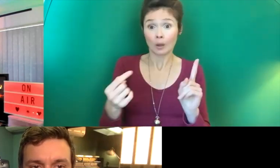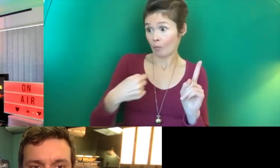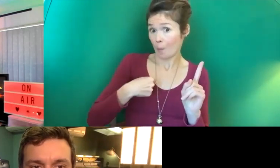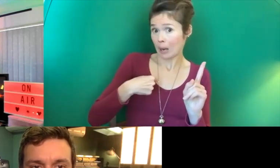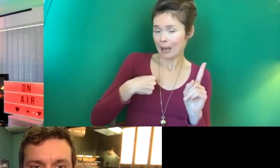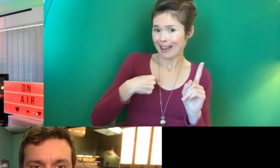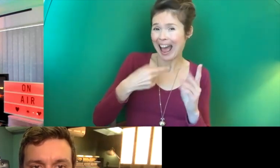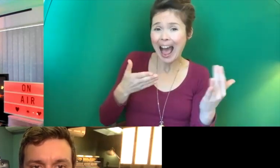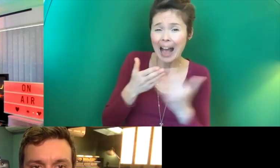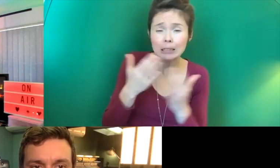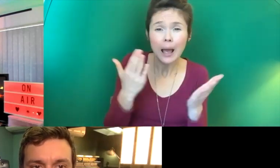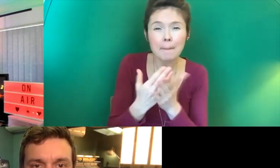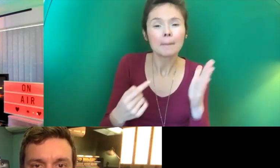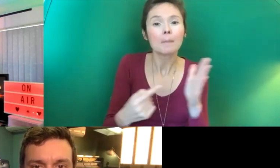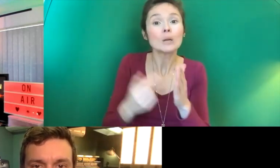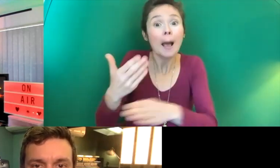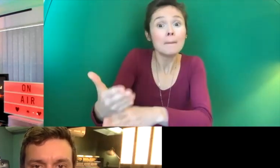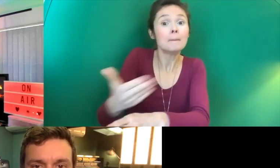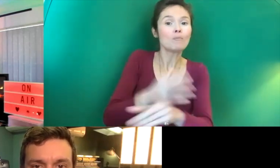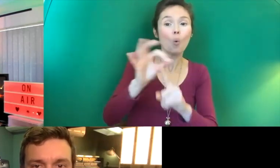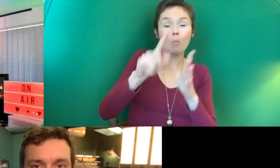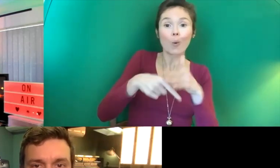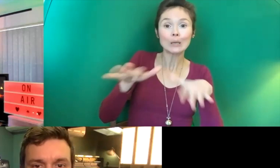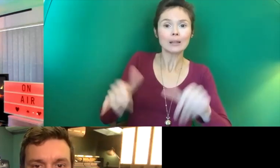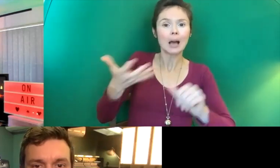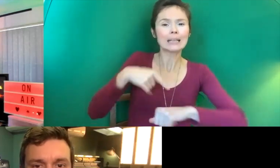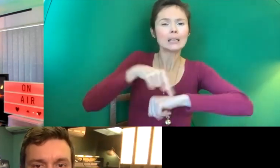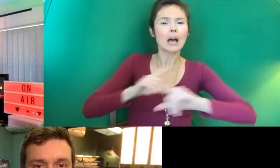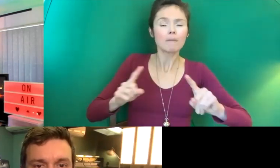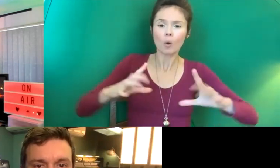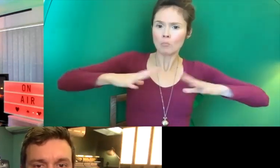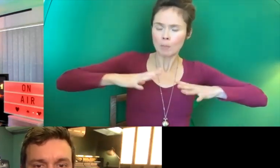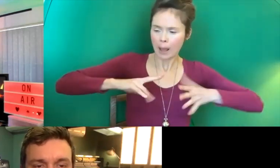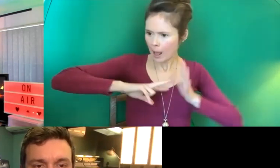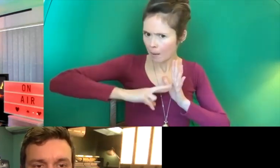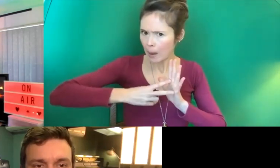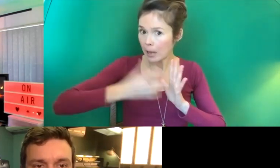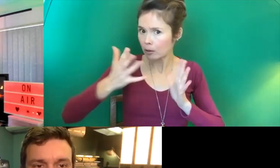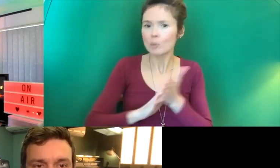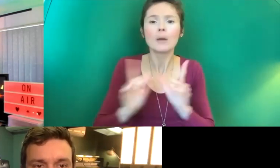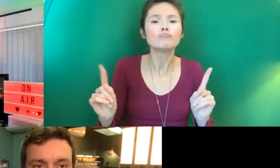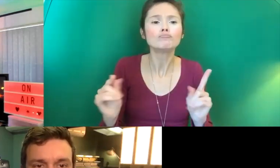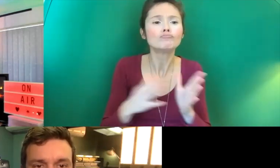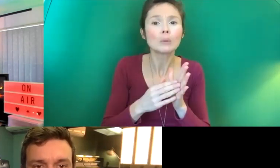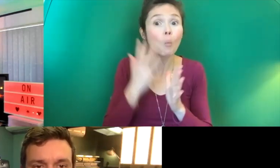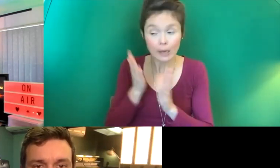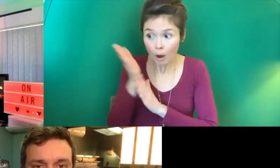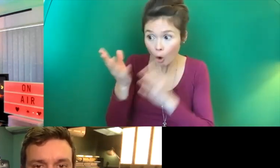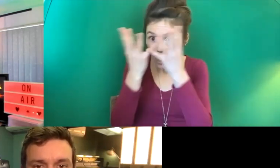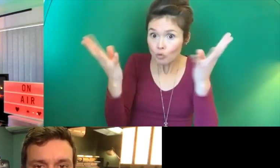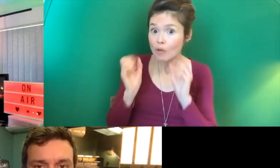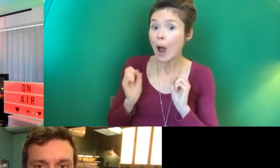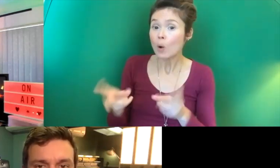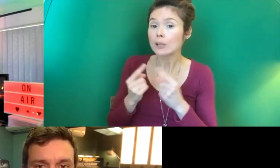that space to prepare and plan things so that we could have a quiet space, that we could have a space where I